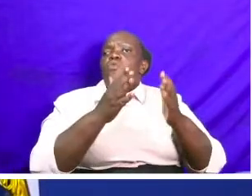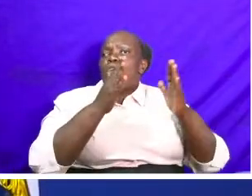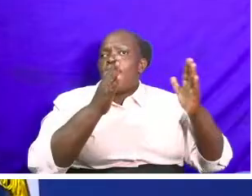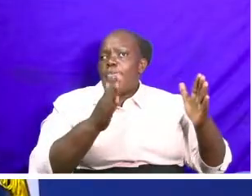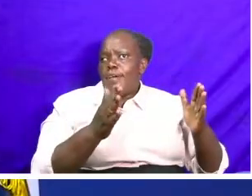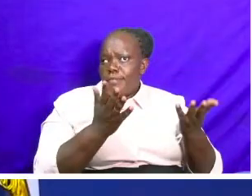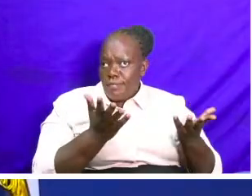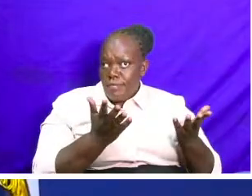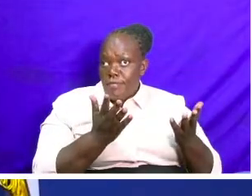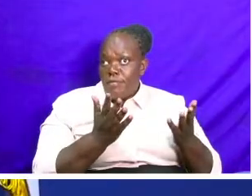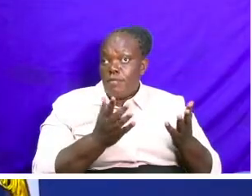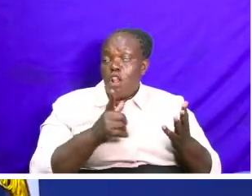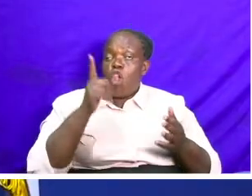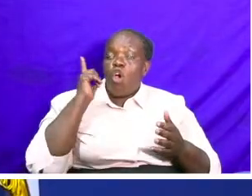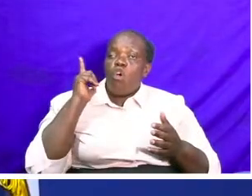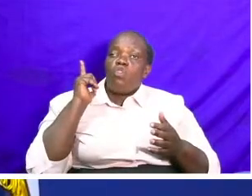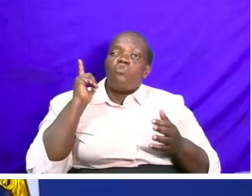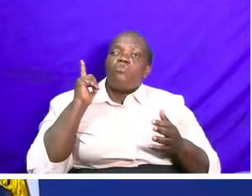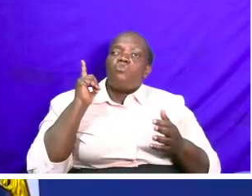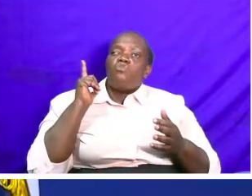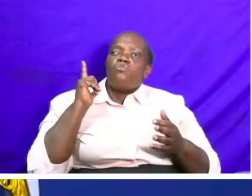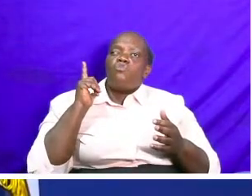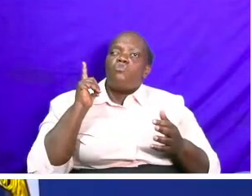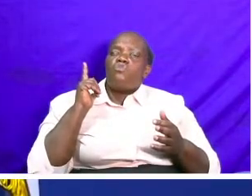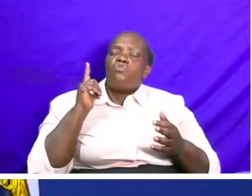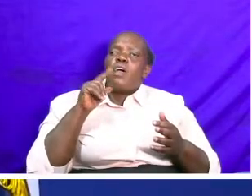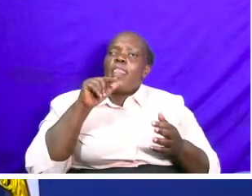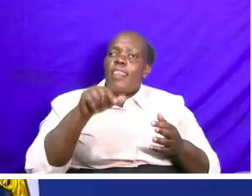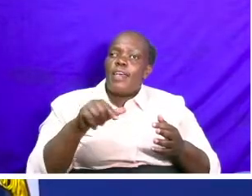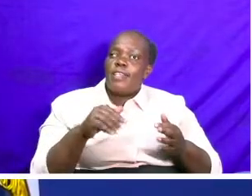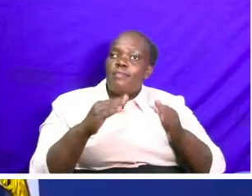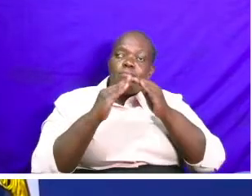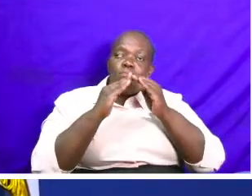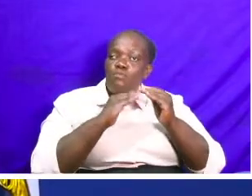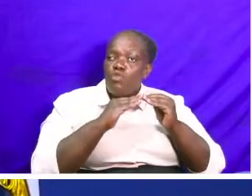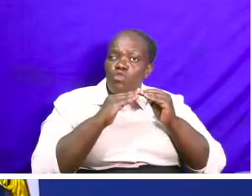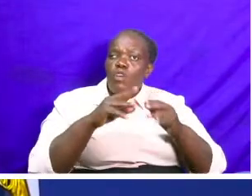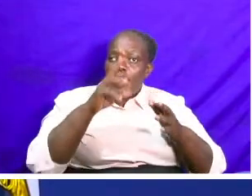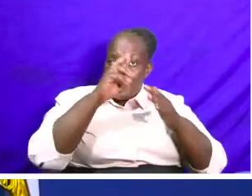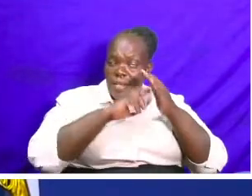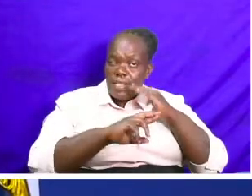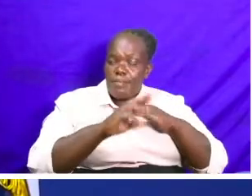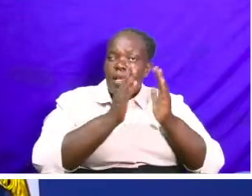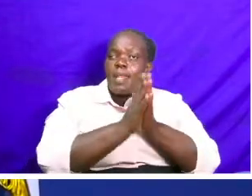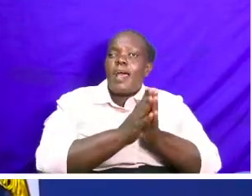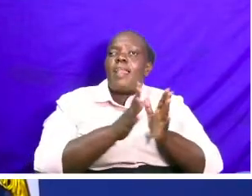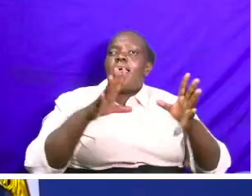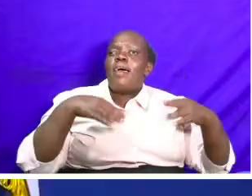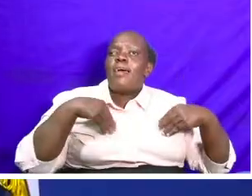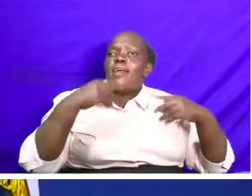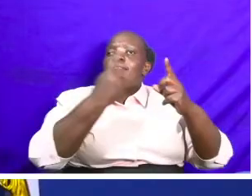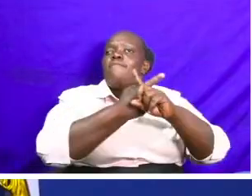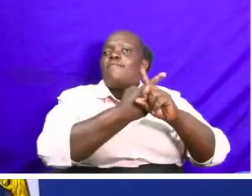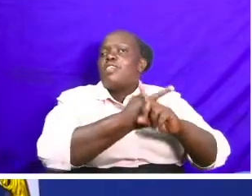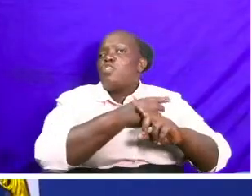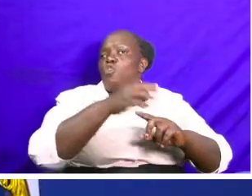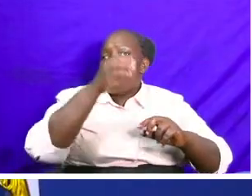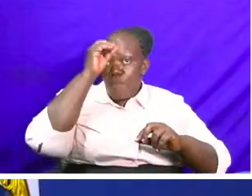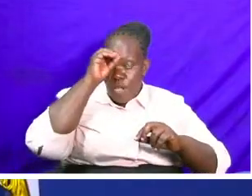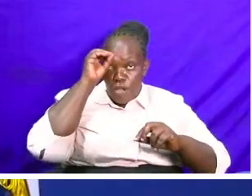bounds of the law. This mutual respect and tolerance for diverse opinion is